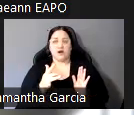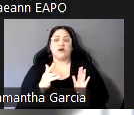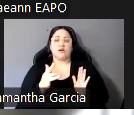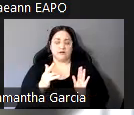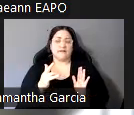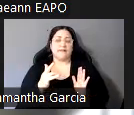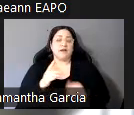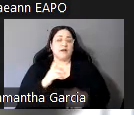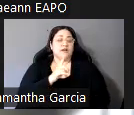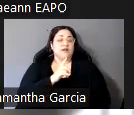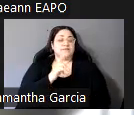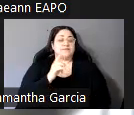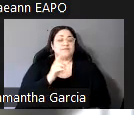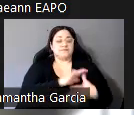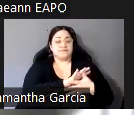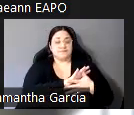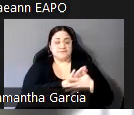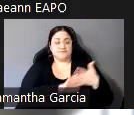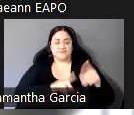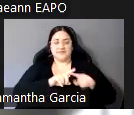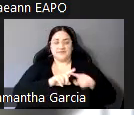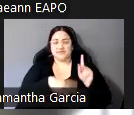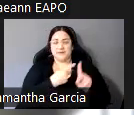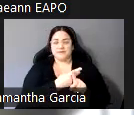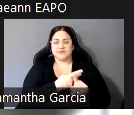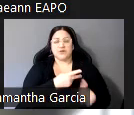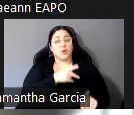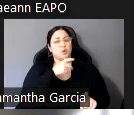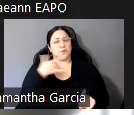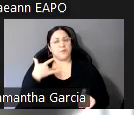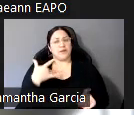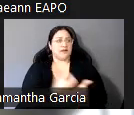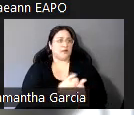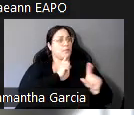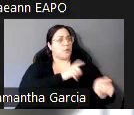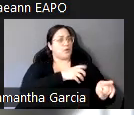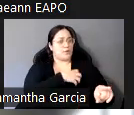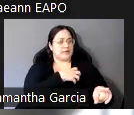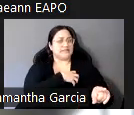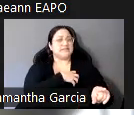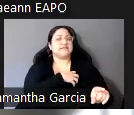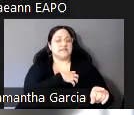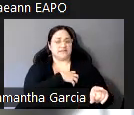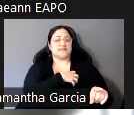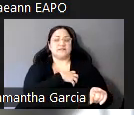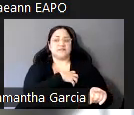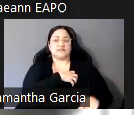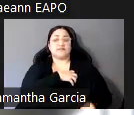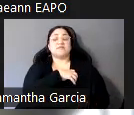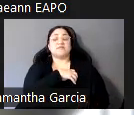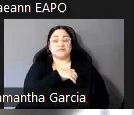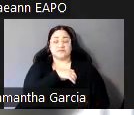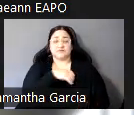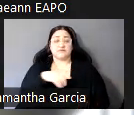the lowest amount of reported victims for the highest amount of losses. We've just finished a rather large